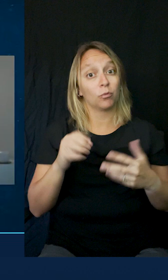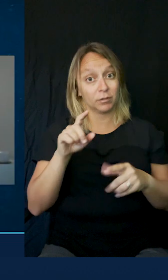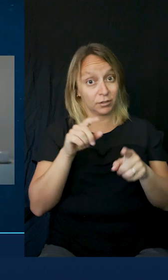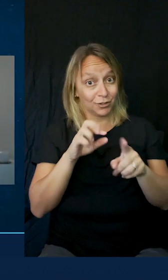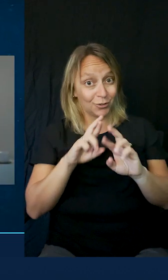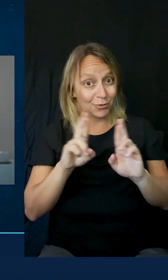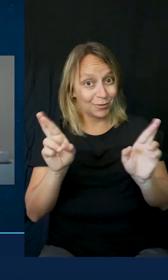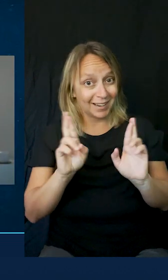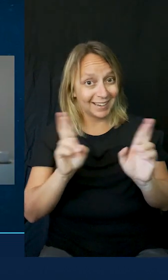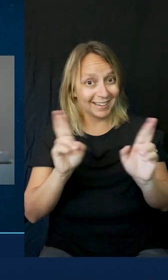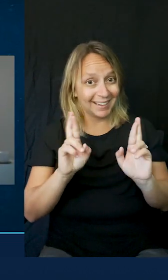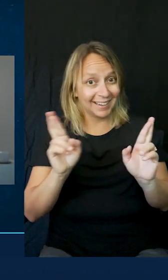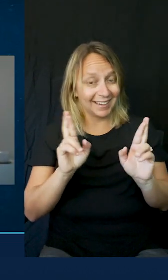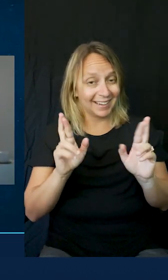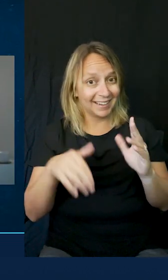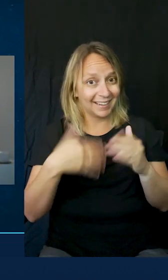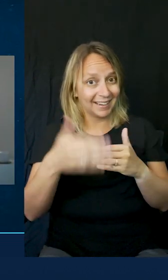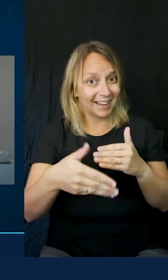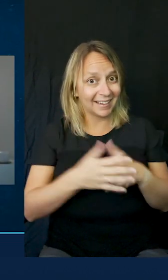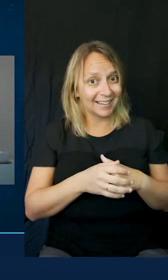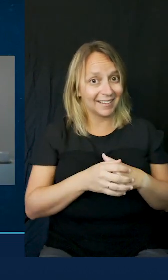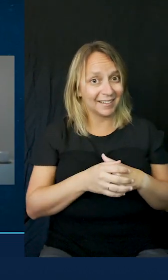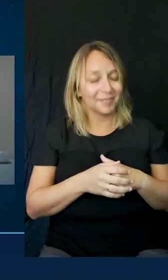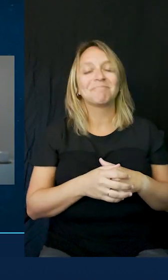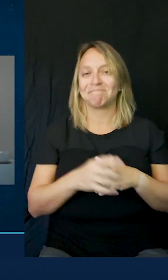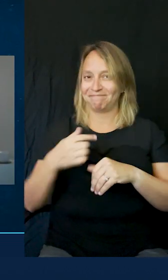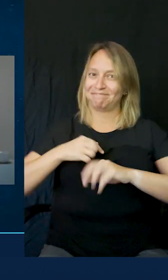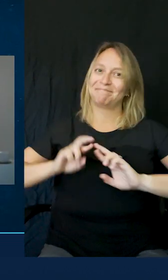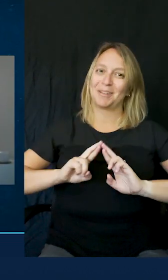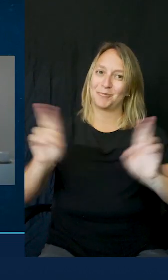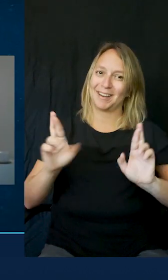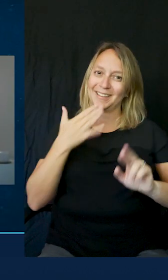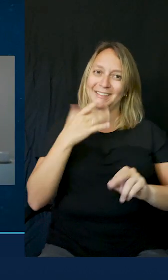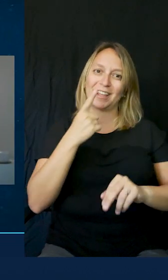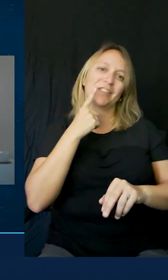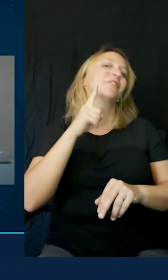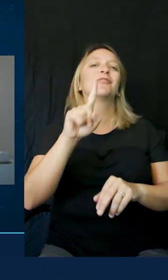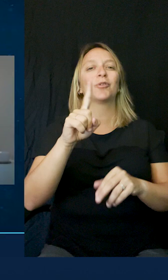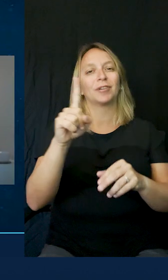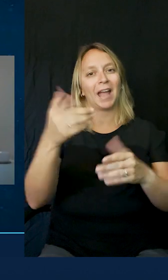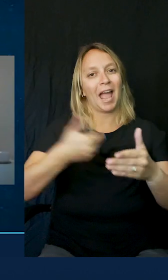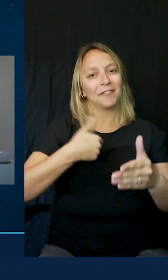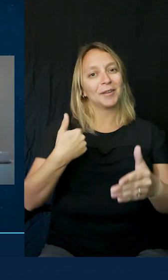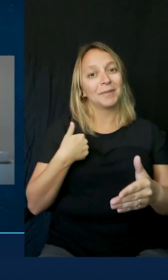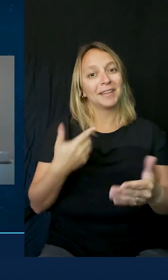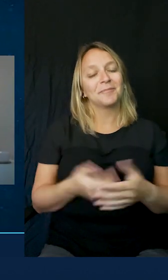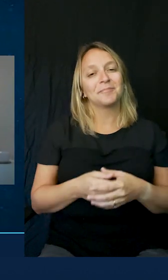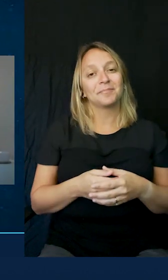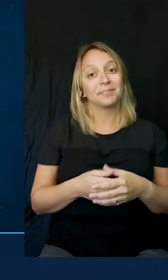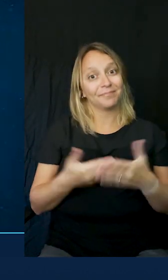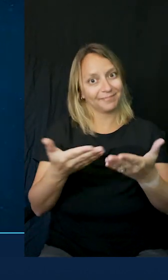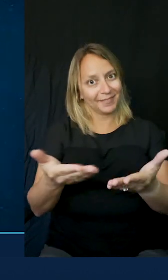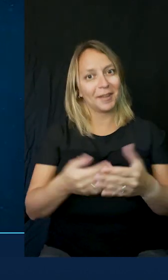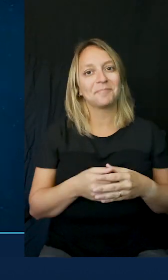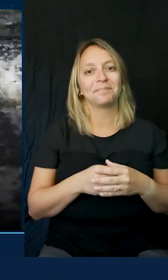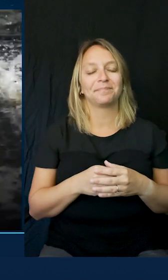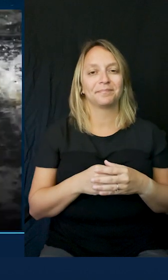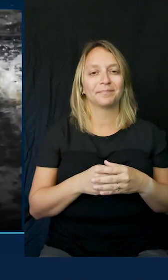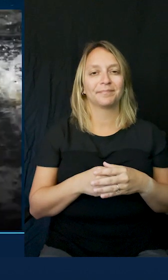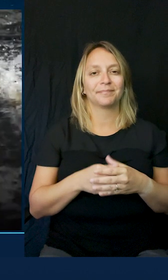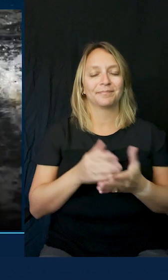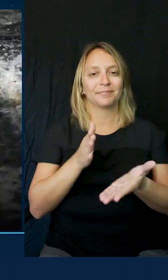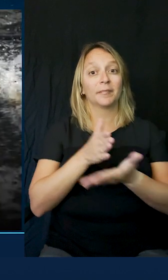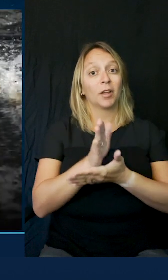are you ready to take us out next? I'm ready. Thanks so much, Jim. All right. The floor is yours.